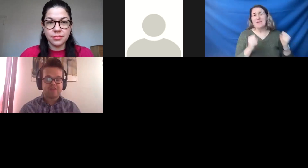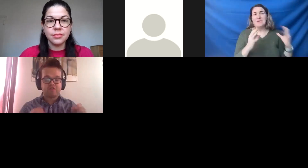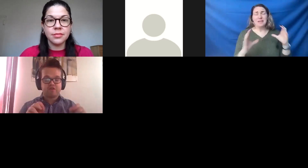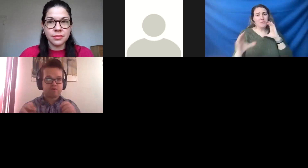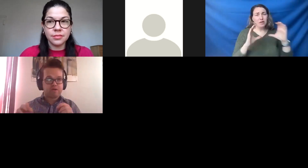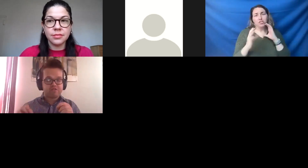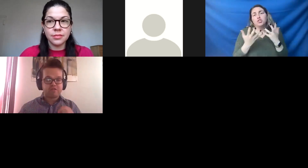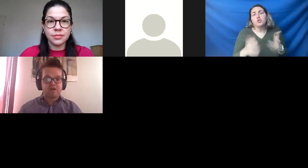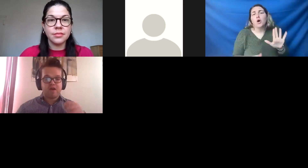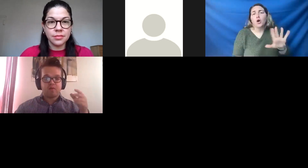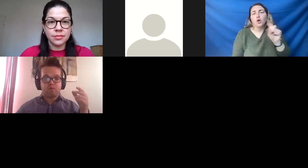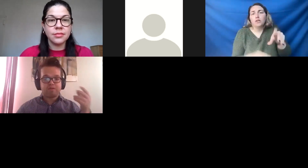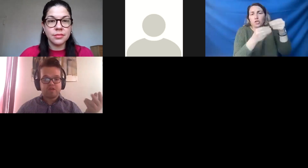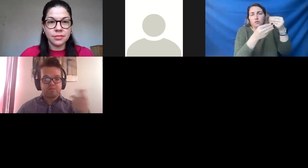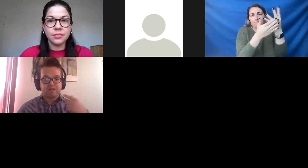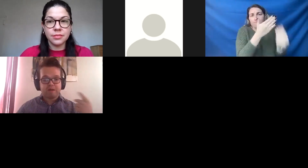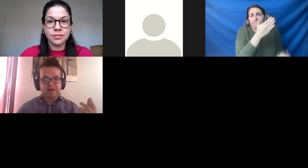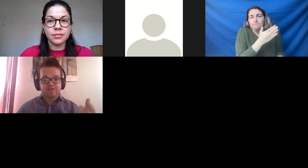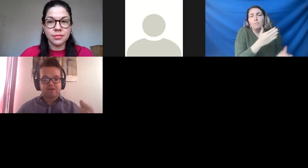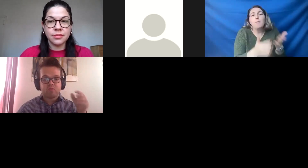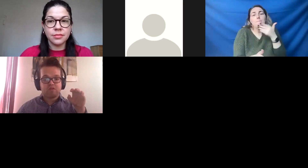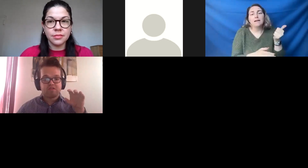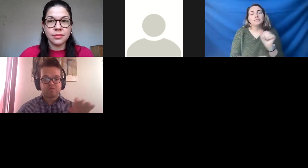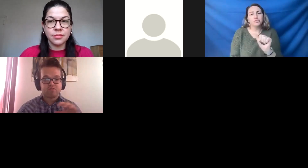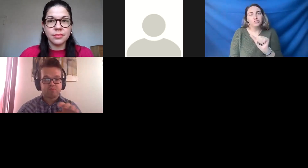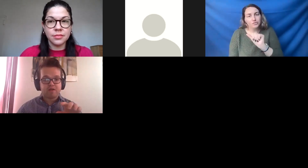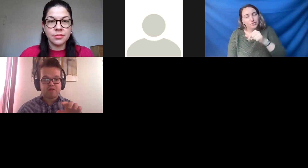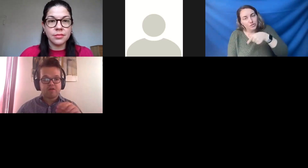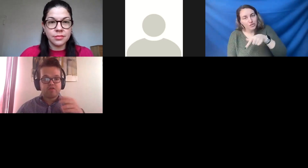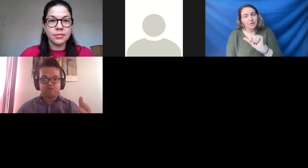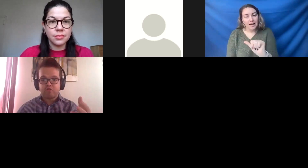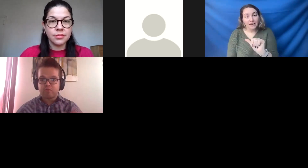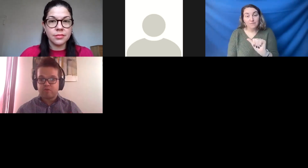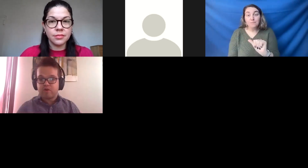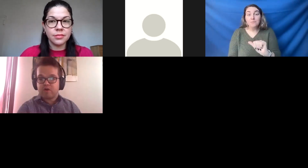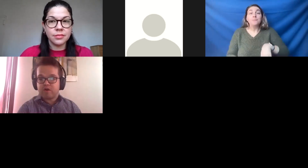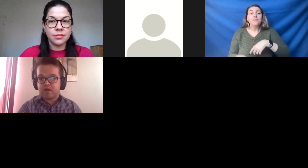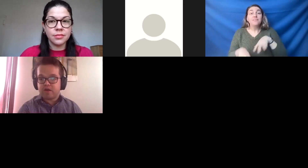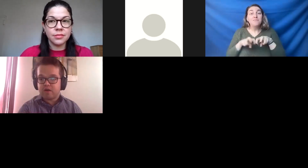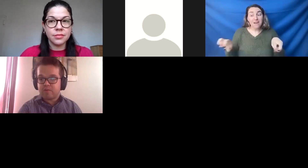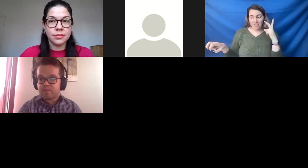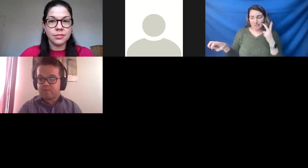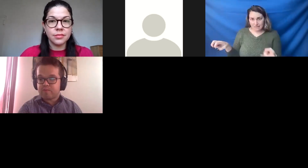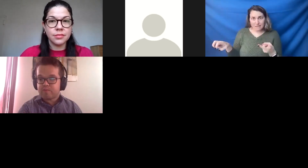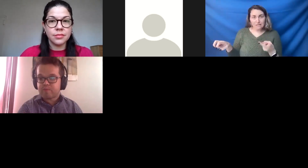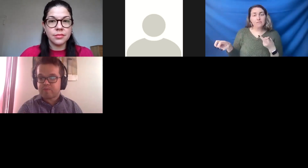question. It will be seen by the panelists, and once it is responded to,